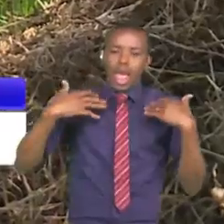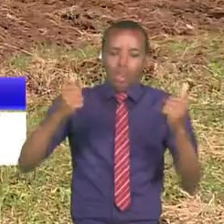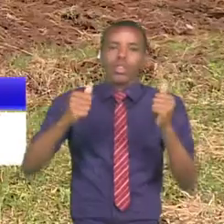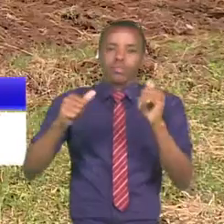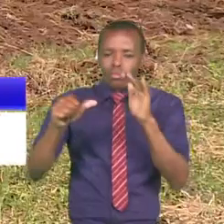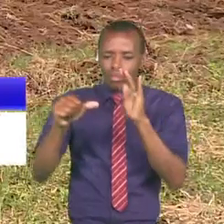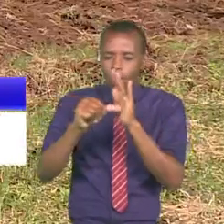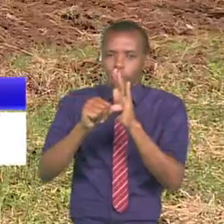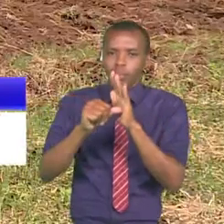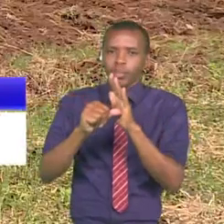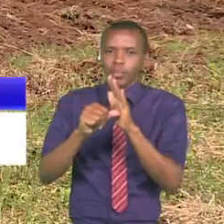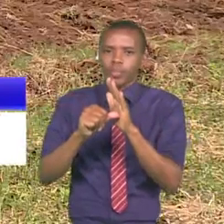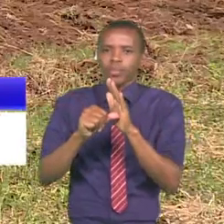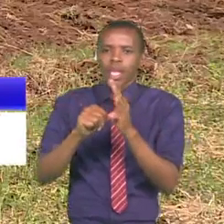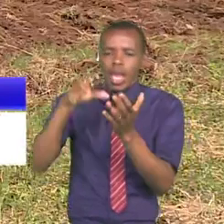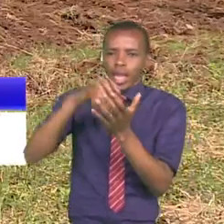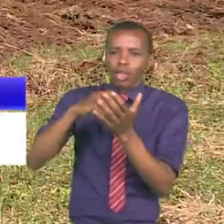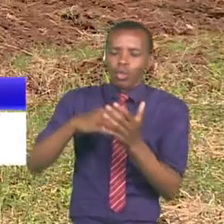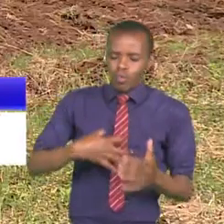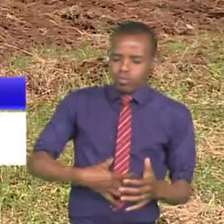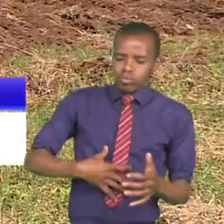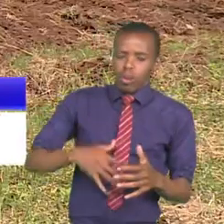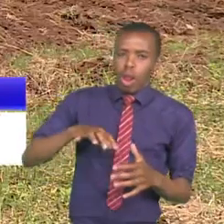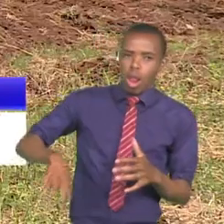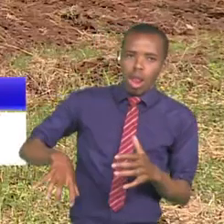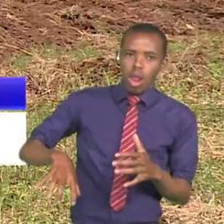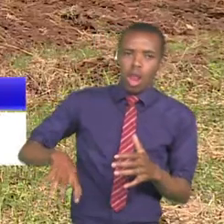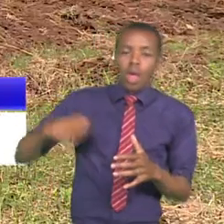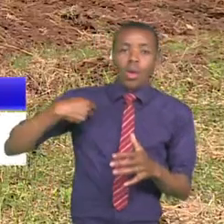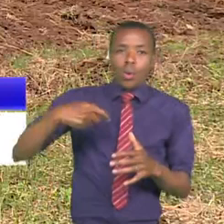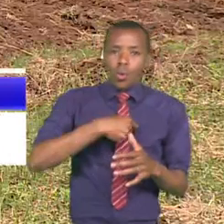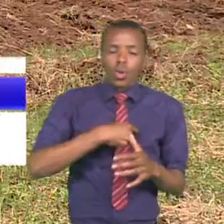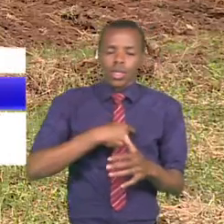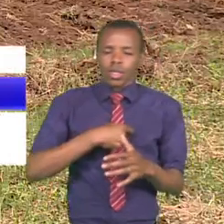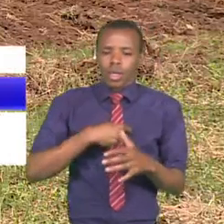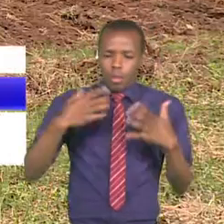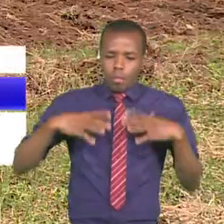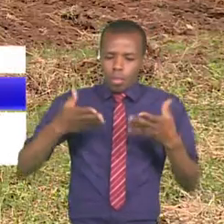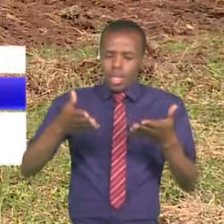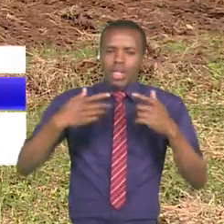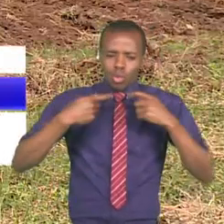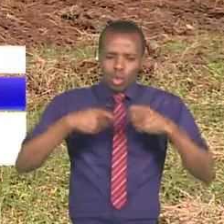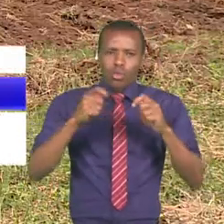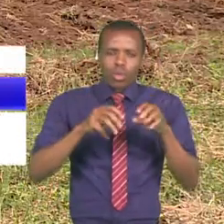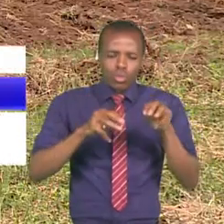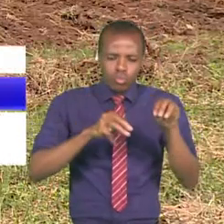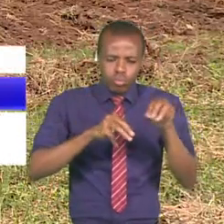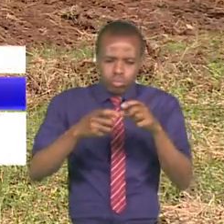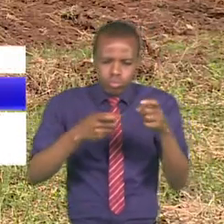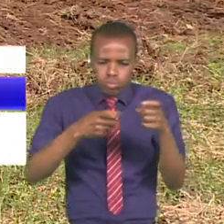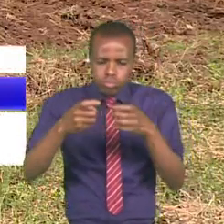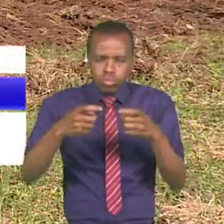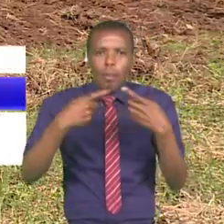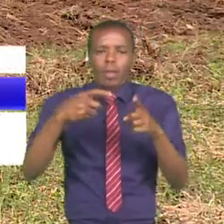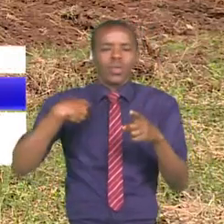officials. Nikiongea cases za cholera, sisi kama CHV wale wako hapa tunajaribu kumanage, lakini bado tuko